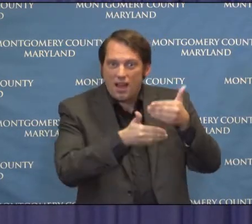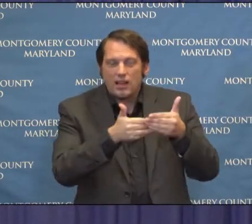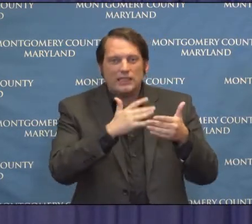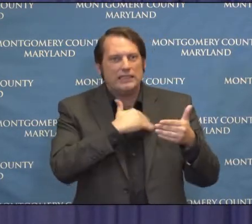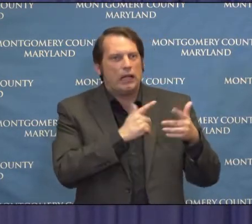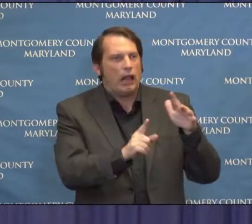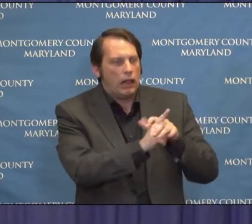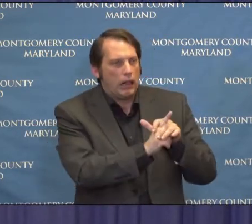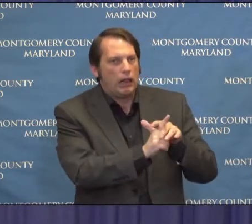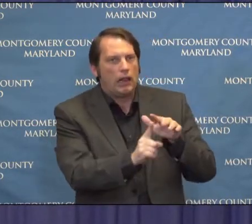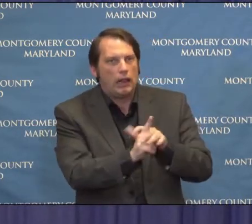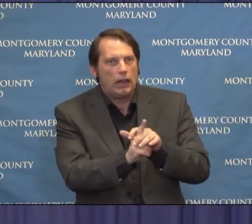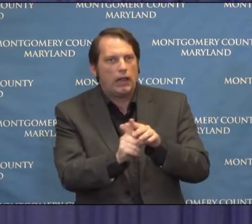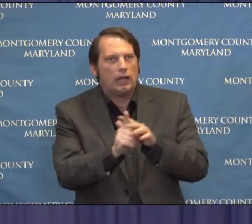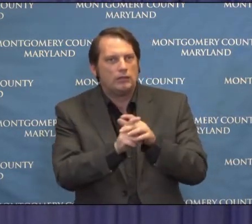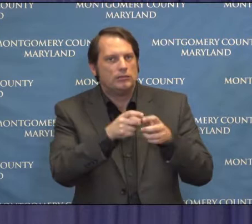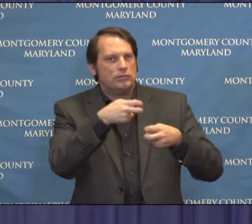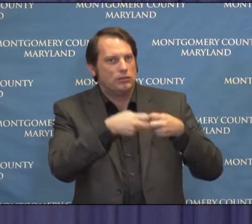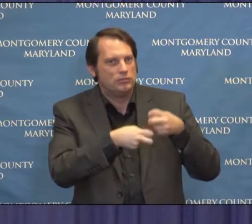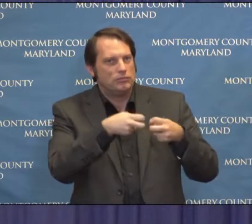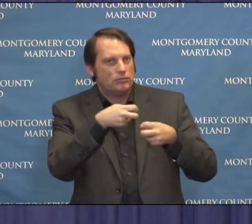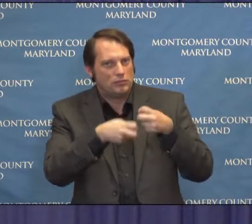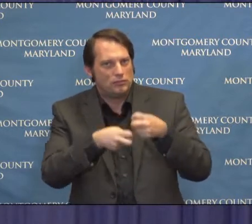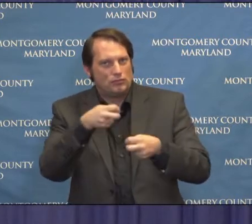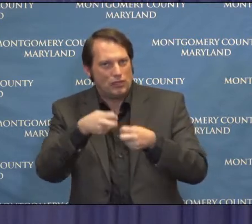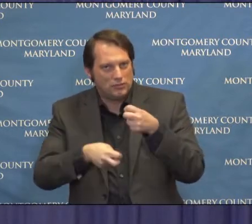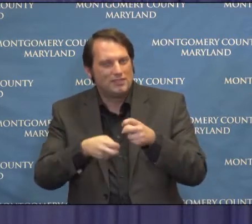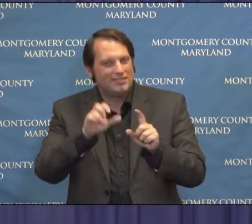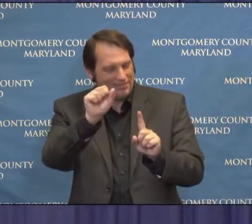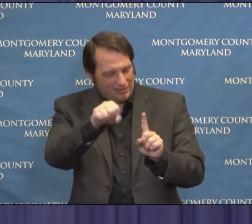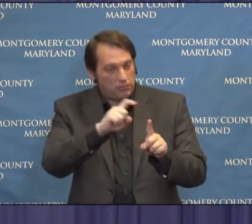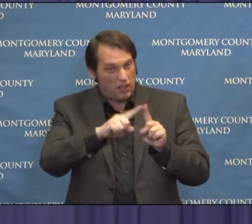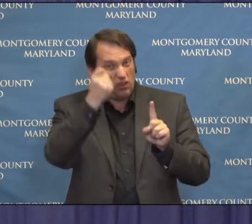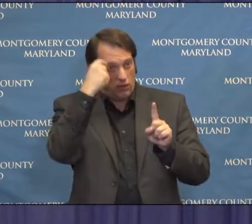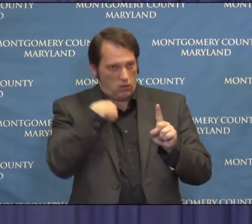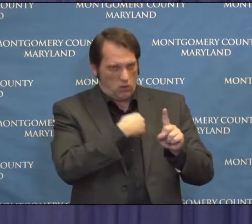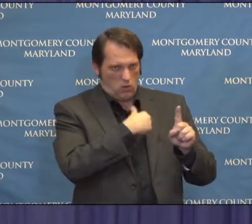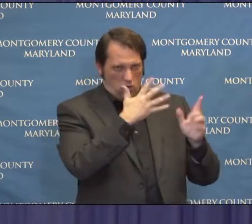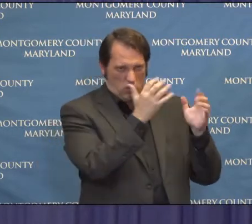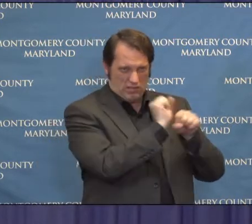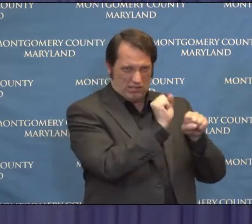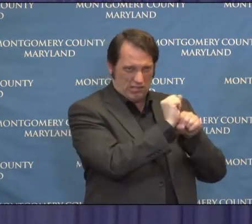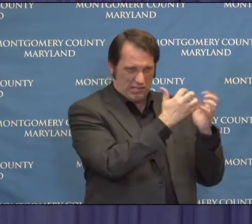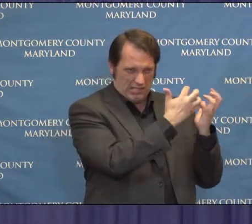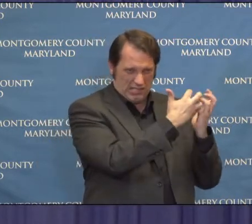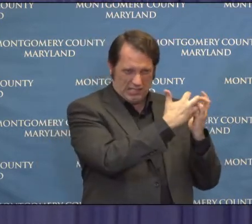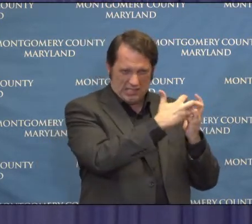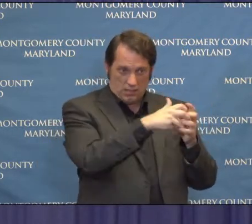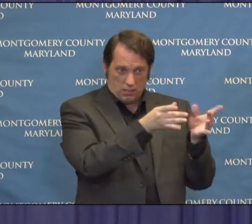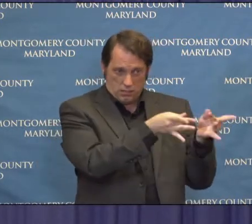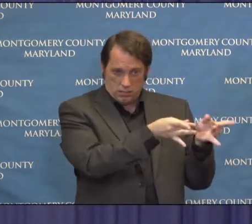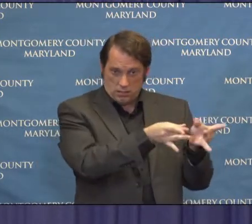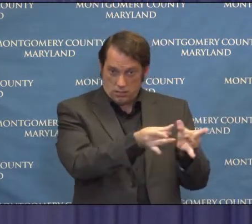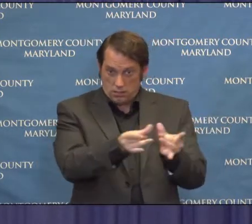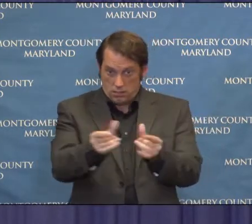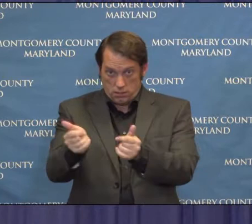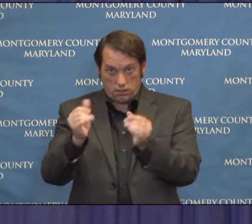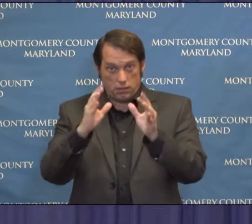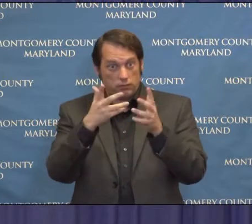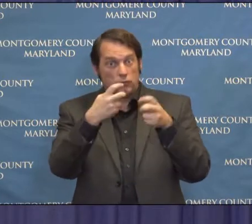were laid off, which is good news. And probably the best news of all is that for a period of